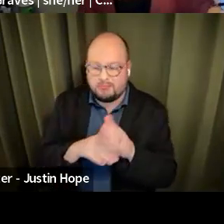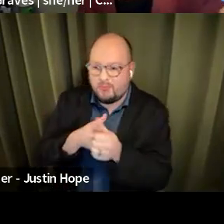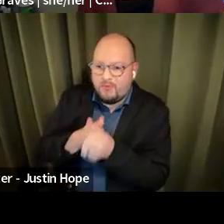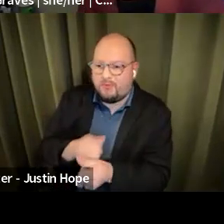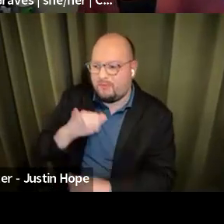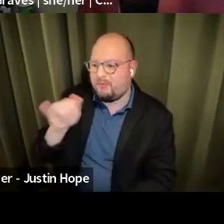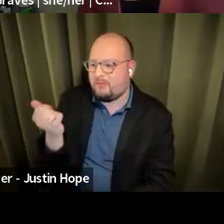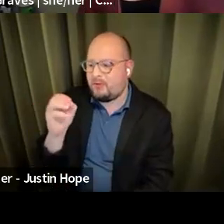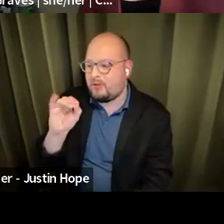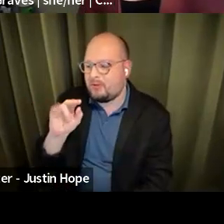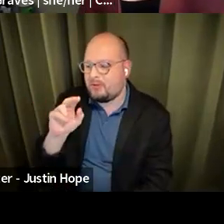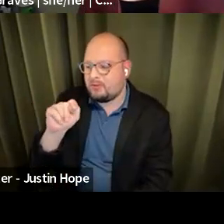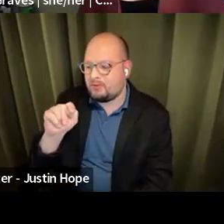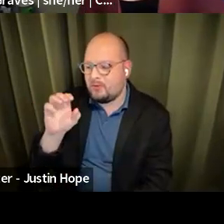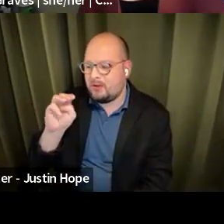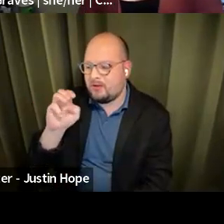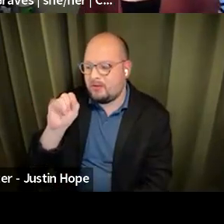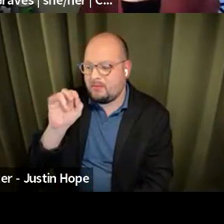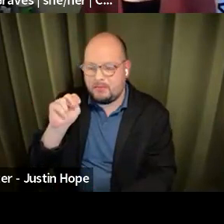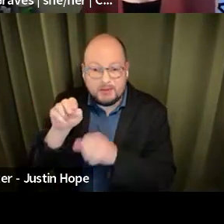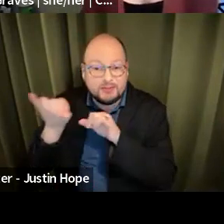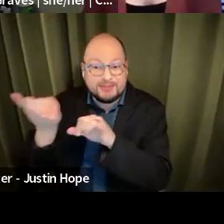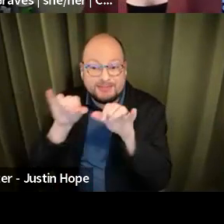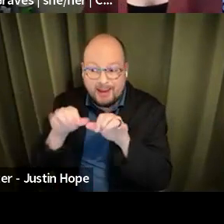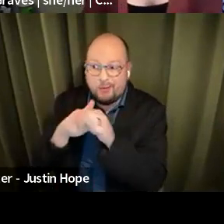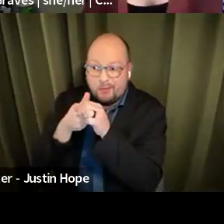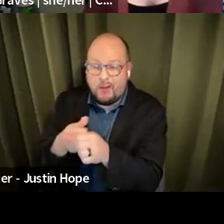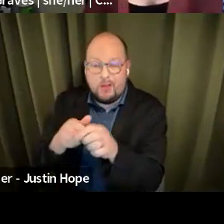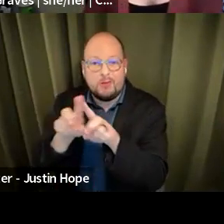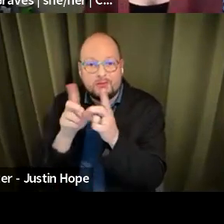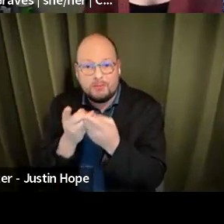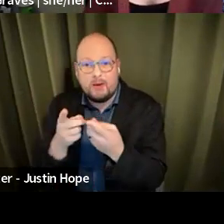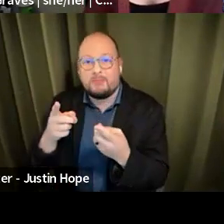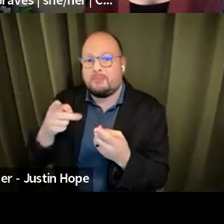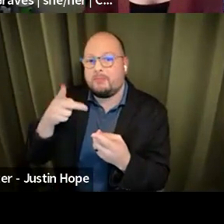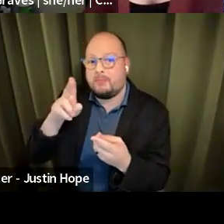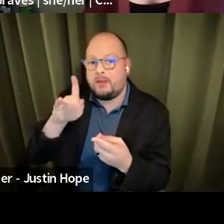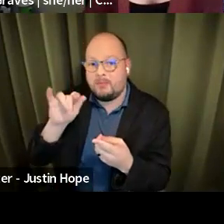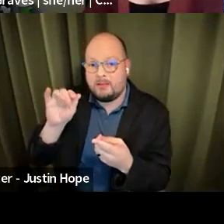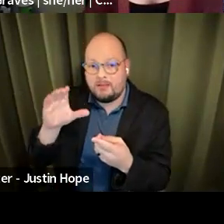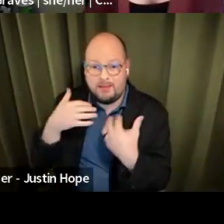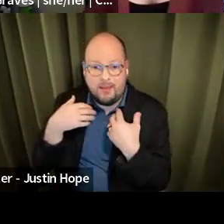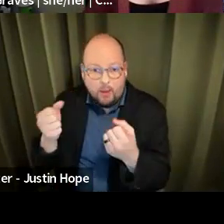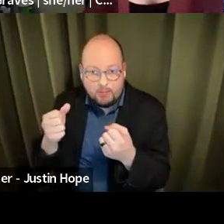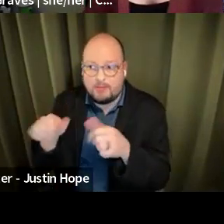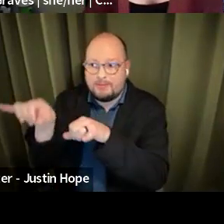Public Health standards that we have to follow. And I also have a part on how to best partner